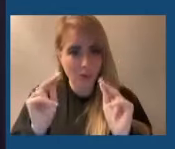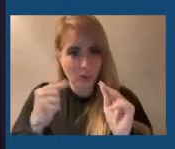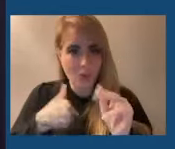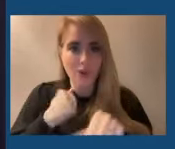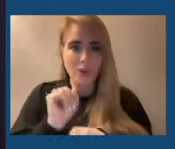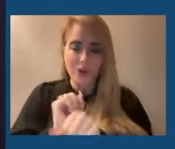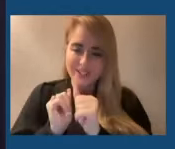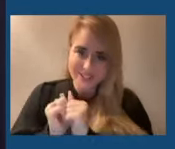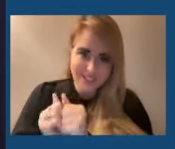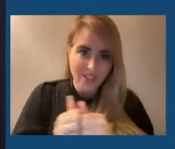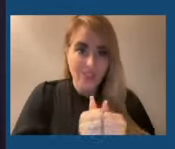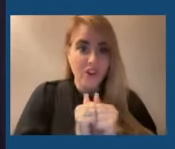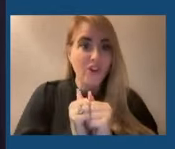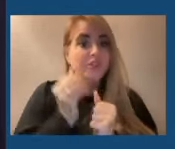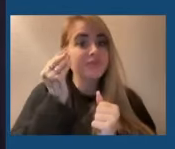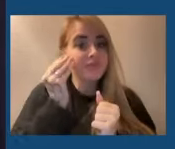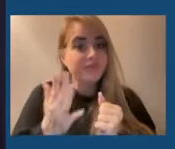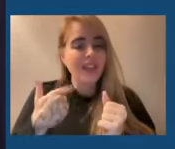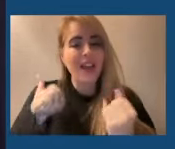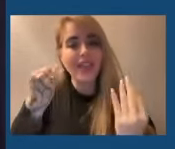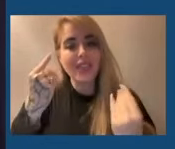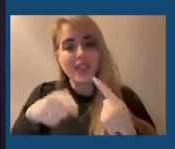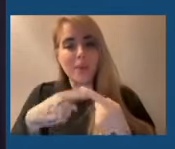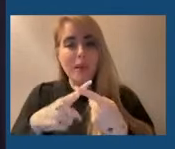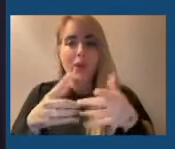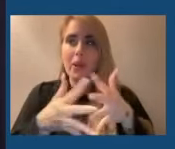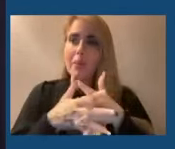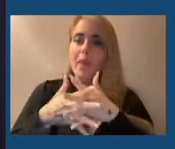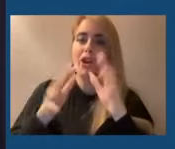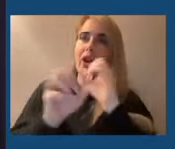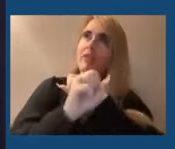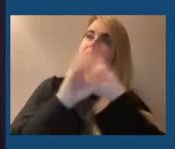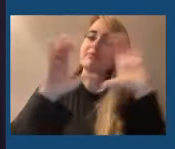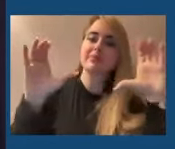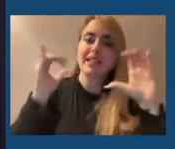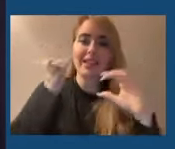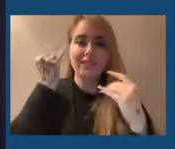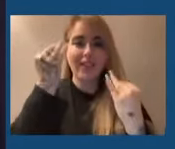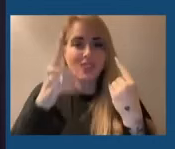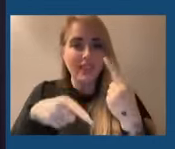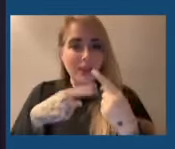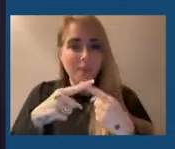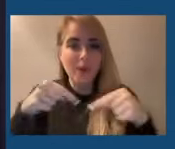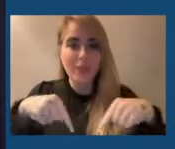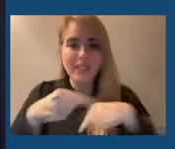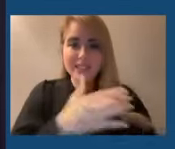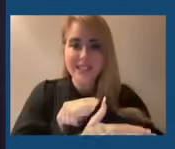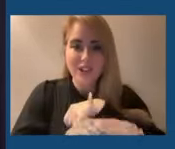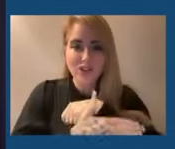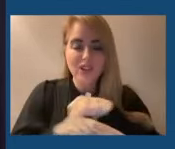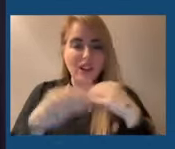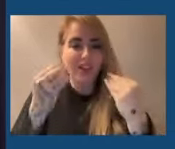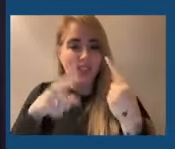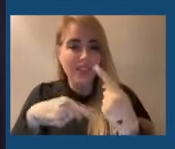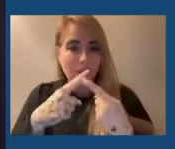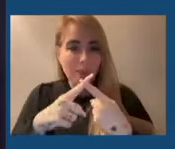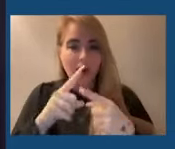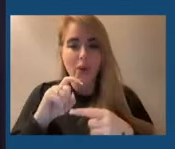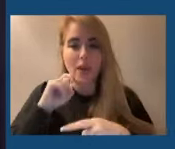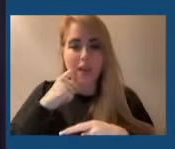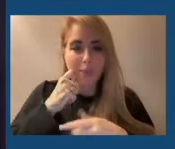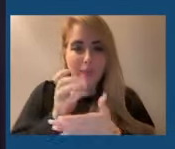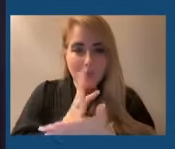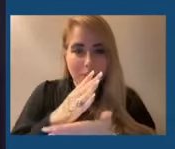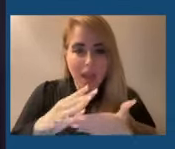so when I think of, you know, America, when I think of, you know, this country, I think of, like, apple pie,